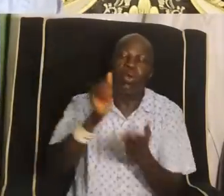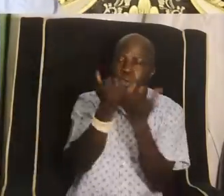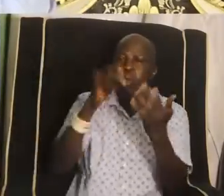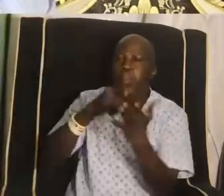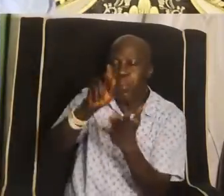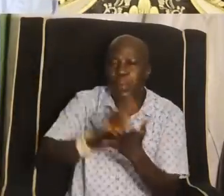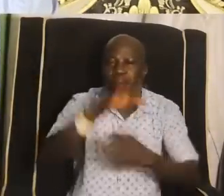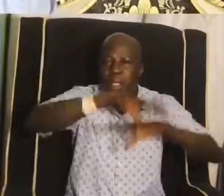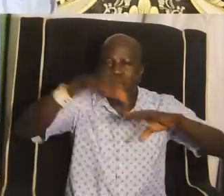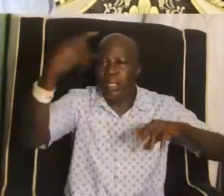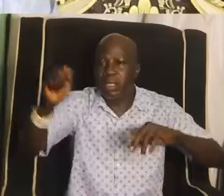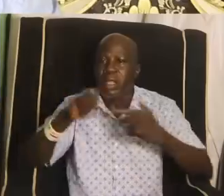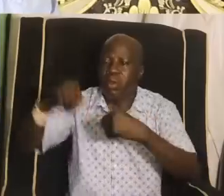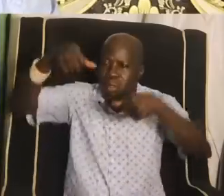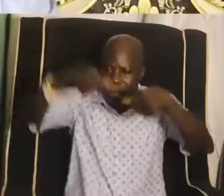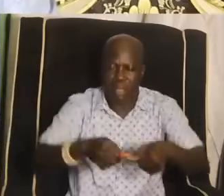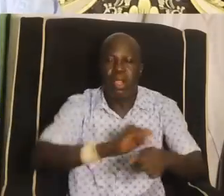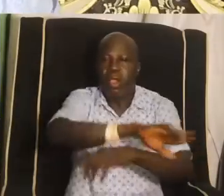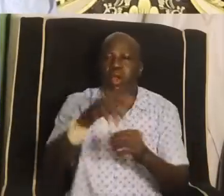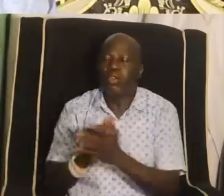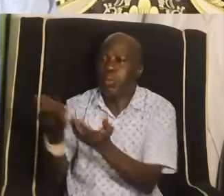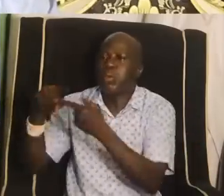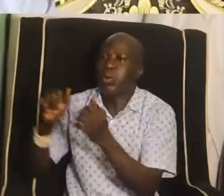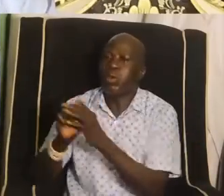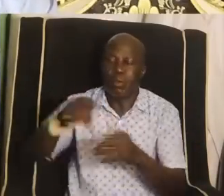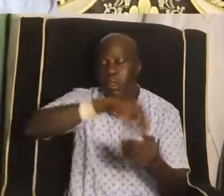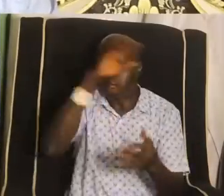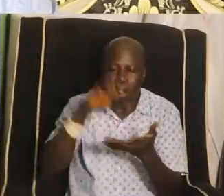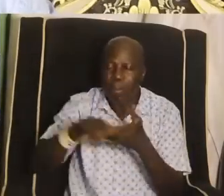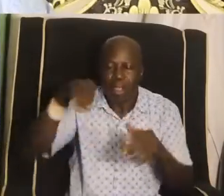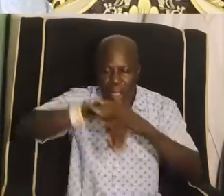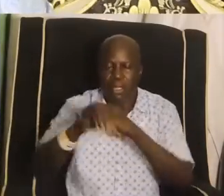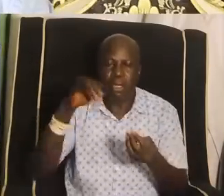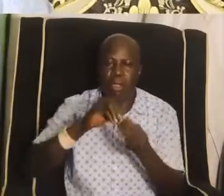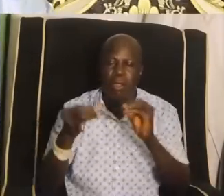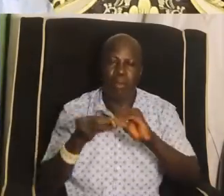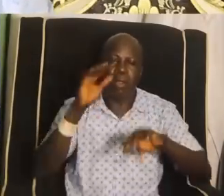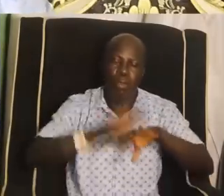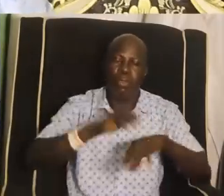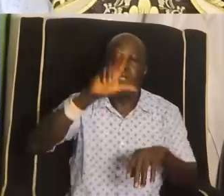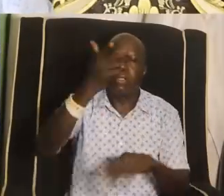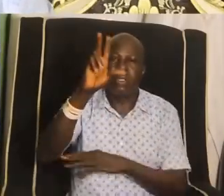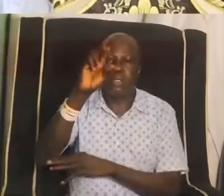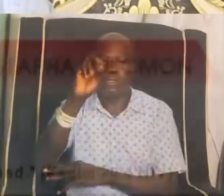your tithe. We want to do your prayer. We want to pay your covenant of friends. Write that number on time.